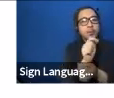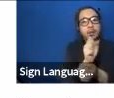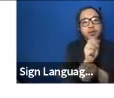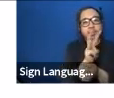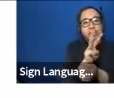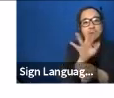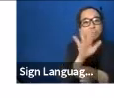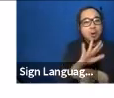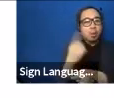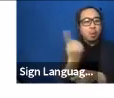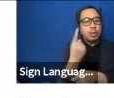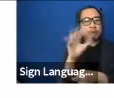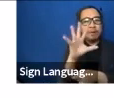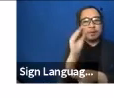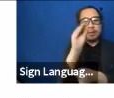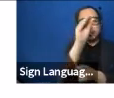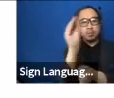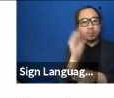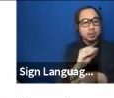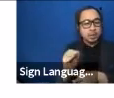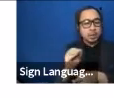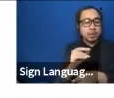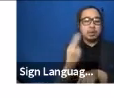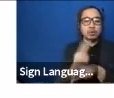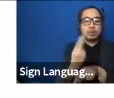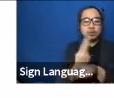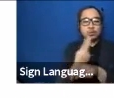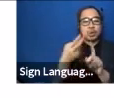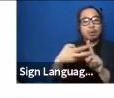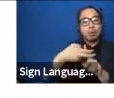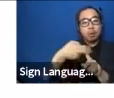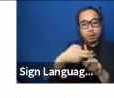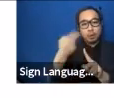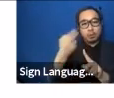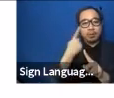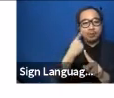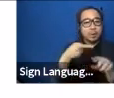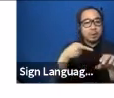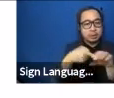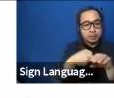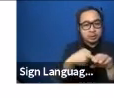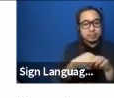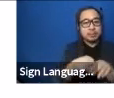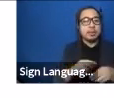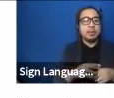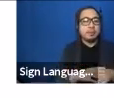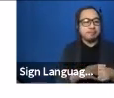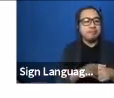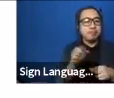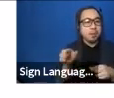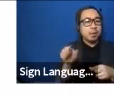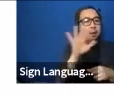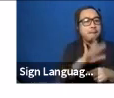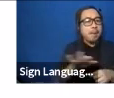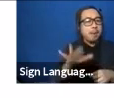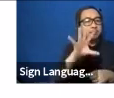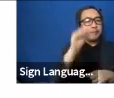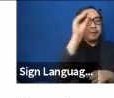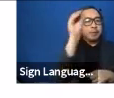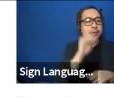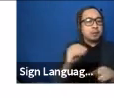use condoms during insertive anal sex. About half of the clients describe themselves as